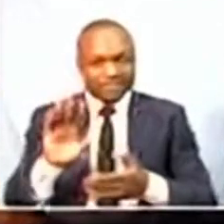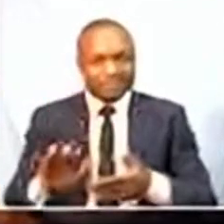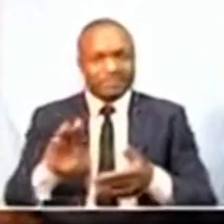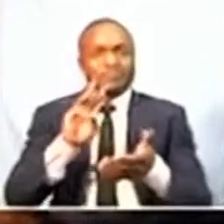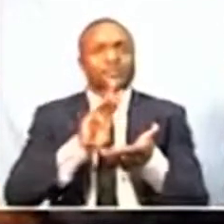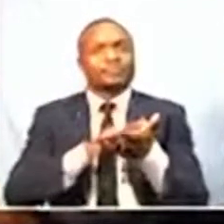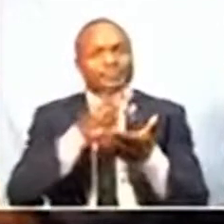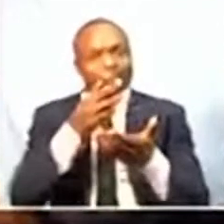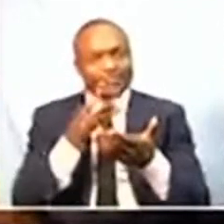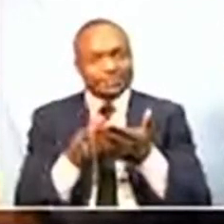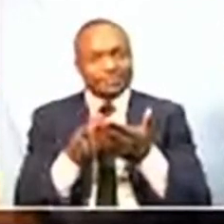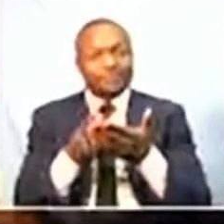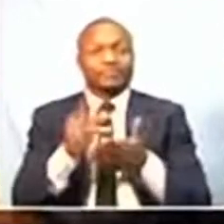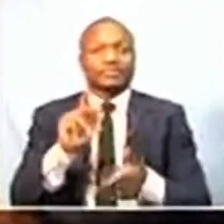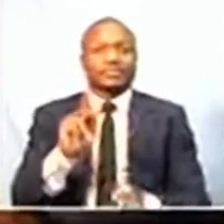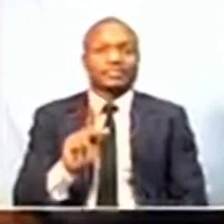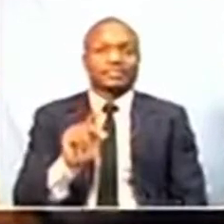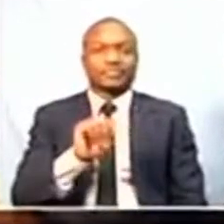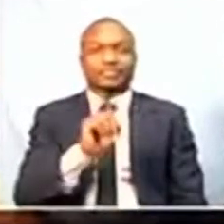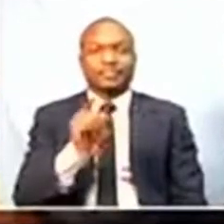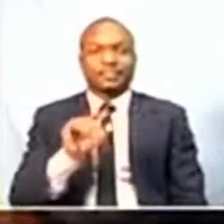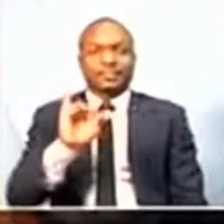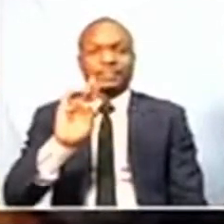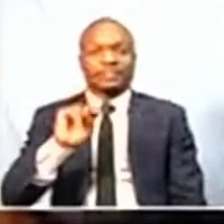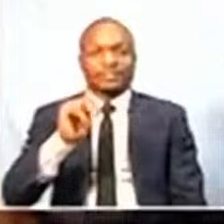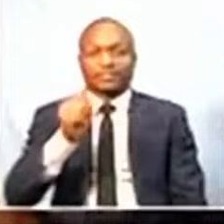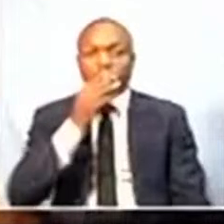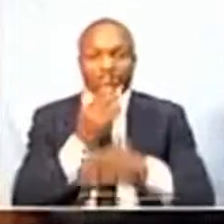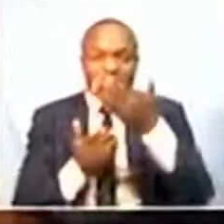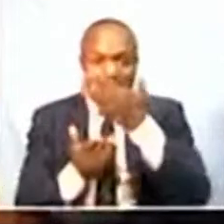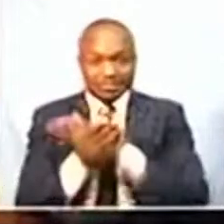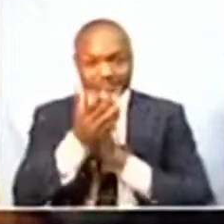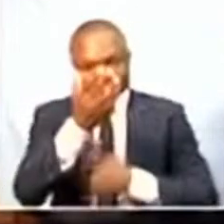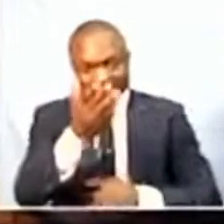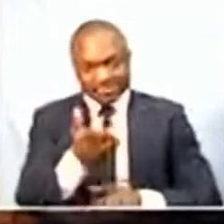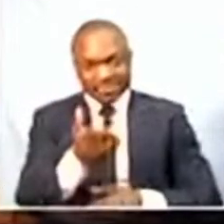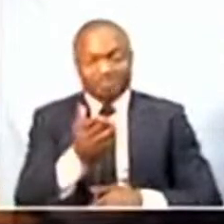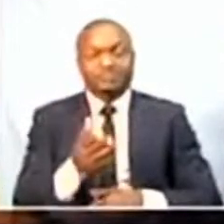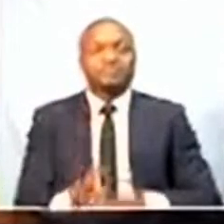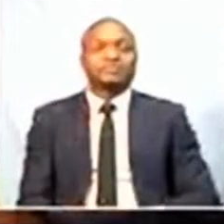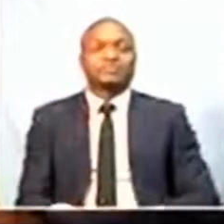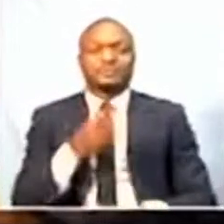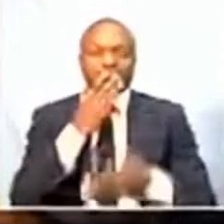witnesses. Mr. Kazinga, good morning to you. Good morning, Vice Chair.